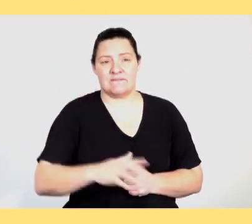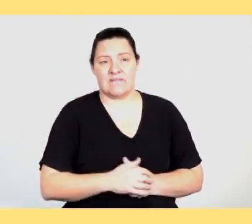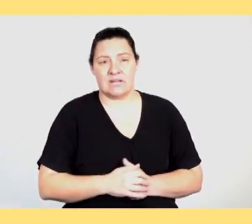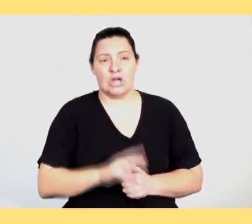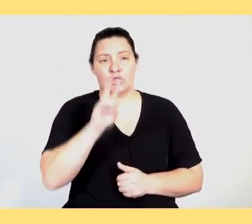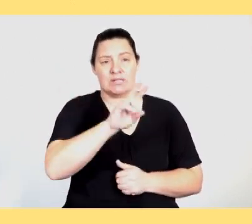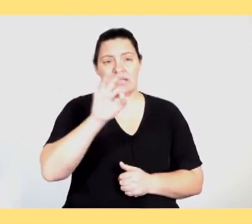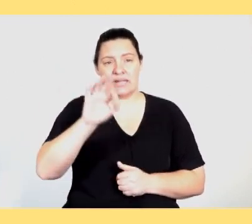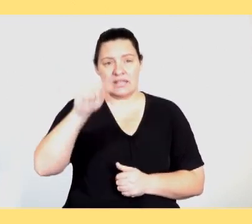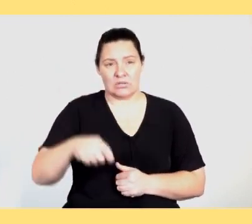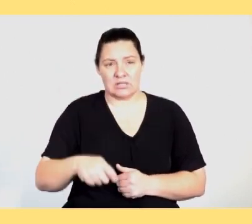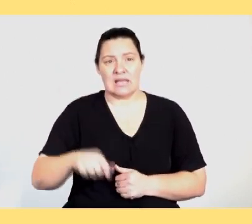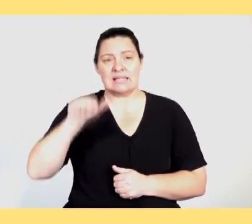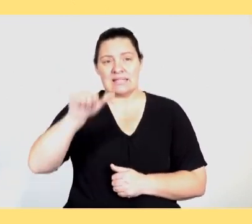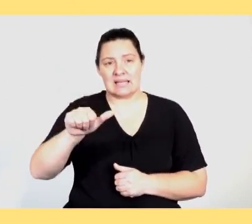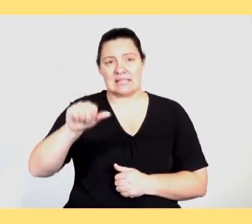23,675.